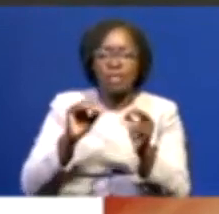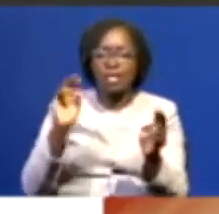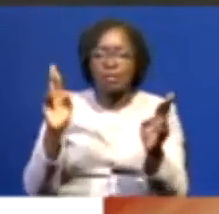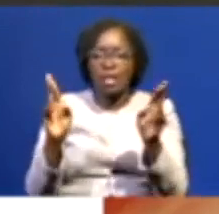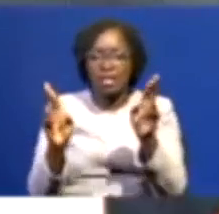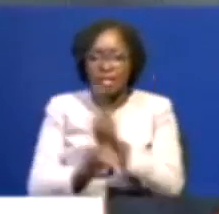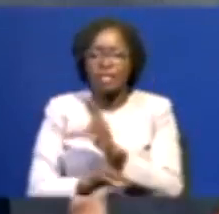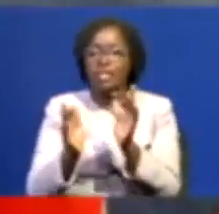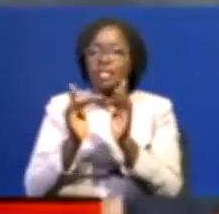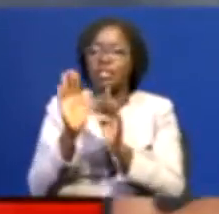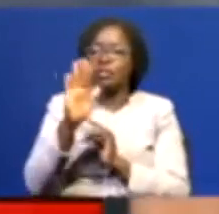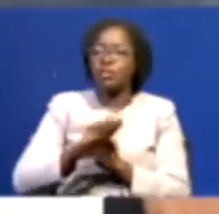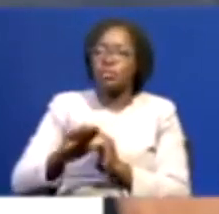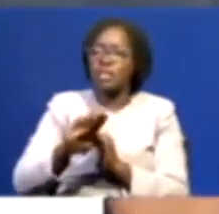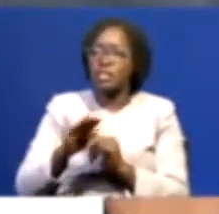space.